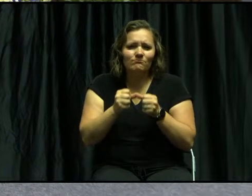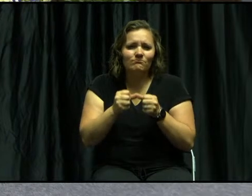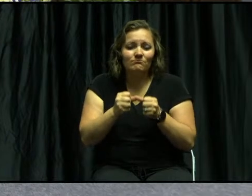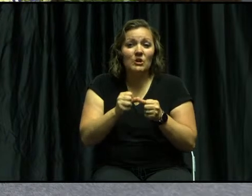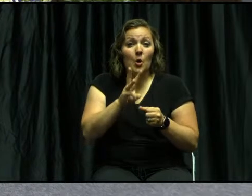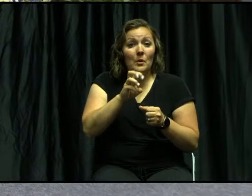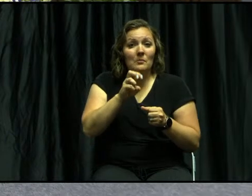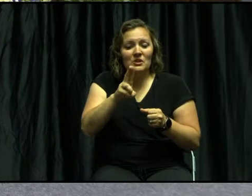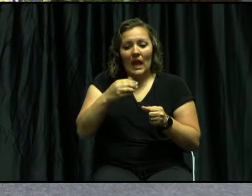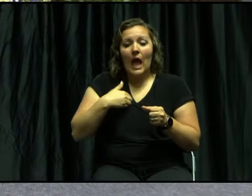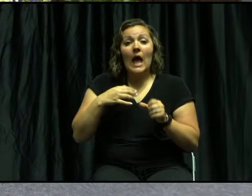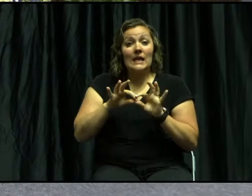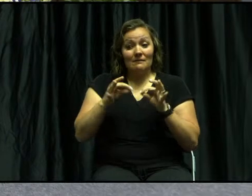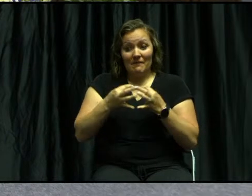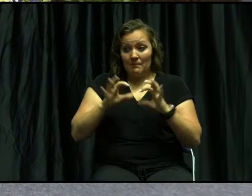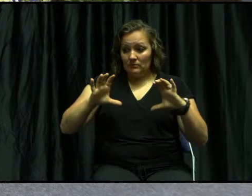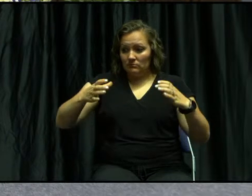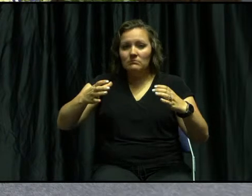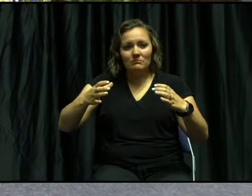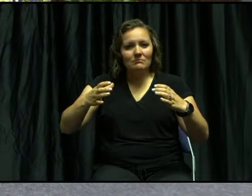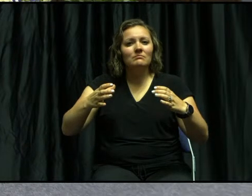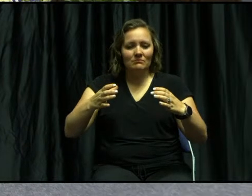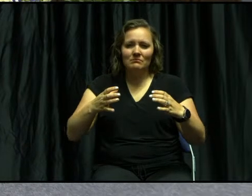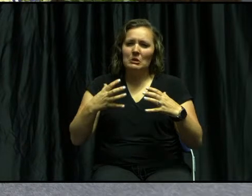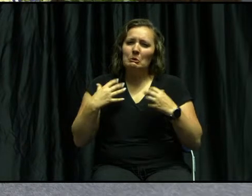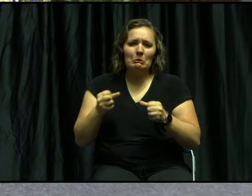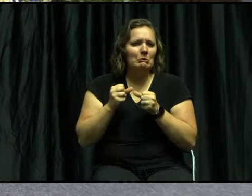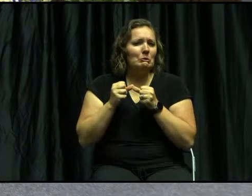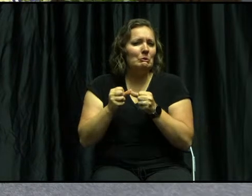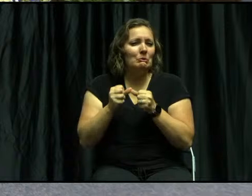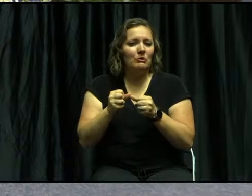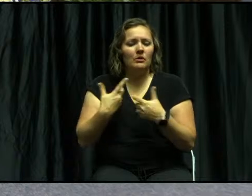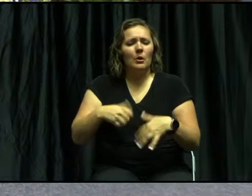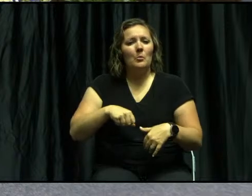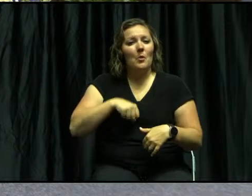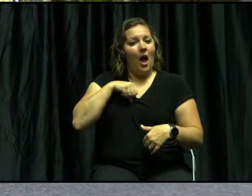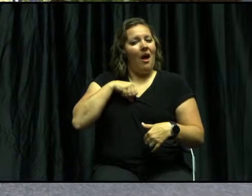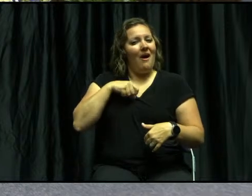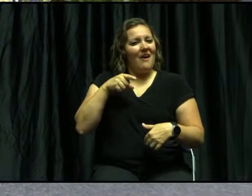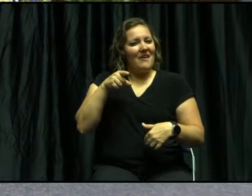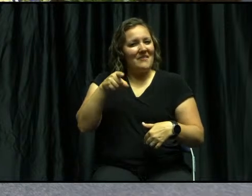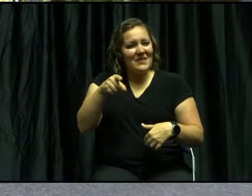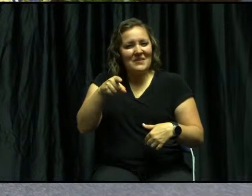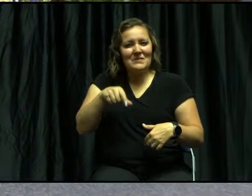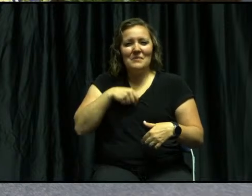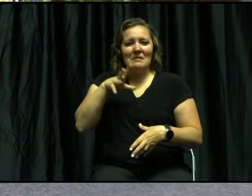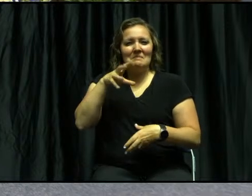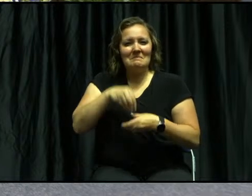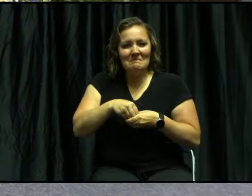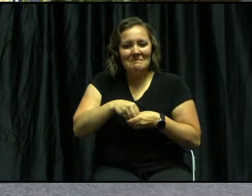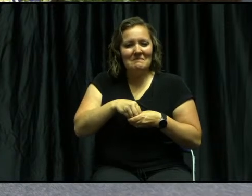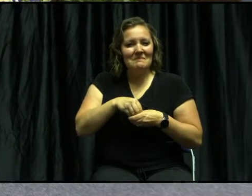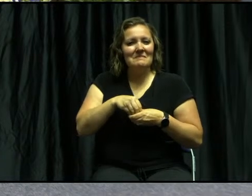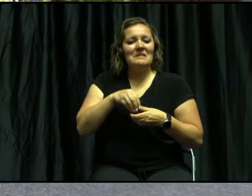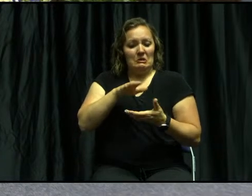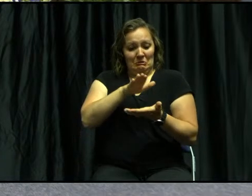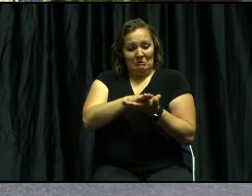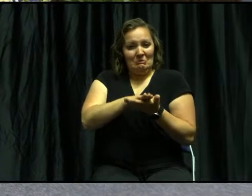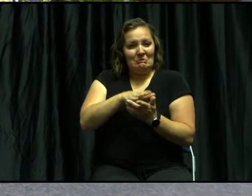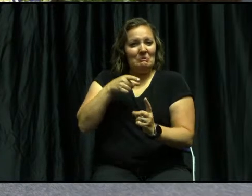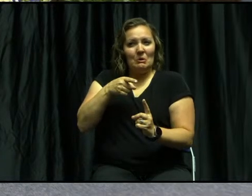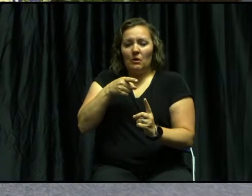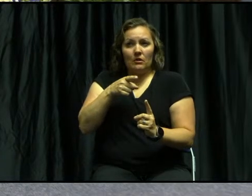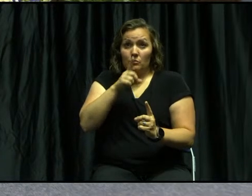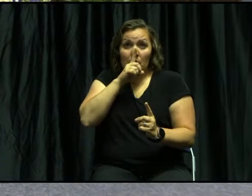University, as a family, is resilient. And I am so proud of you and proud to be a part of an institution that is truly like